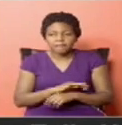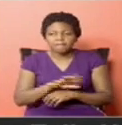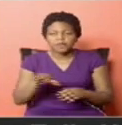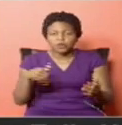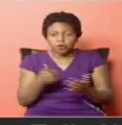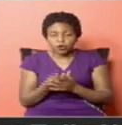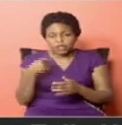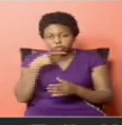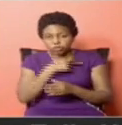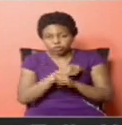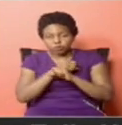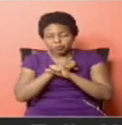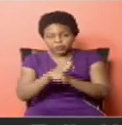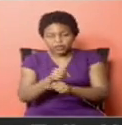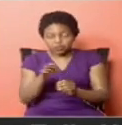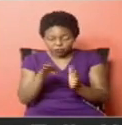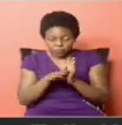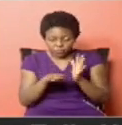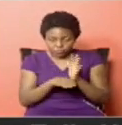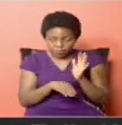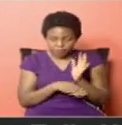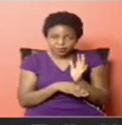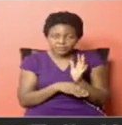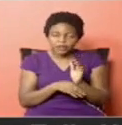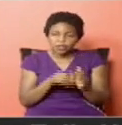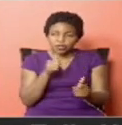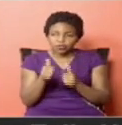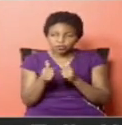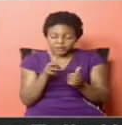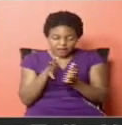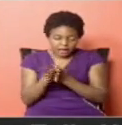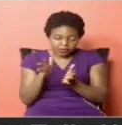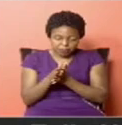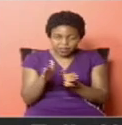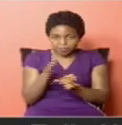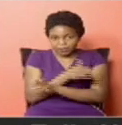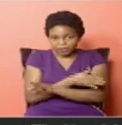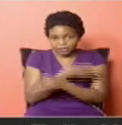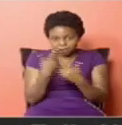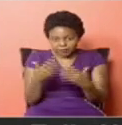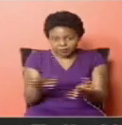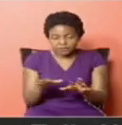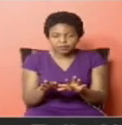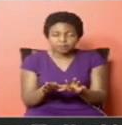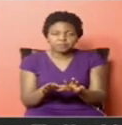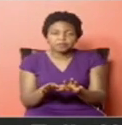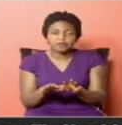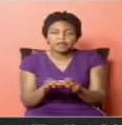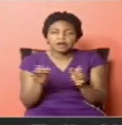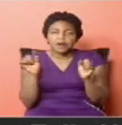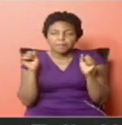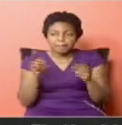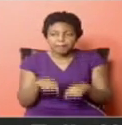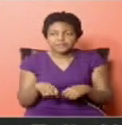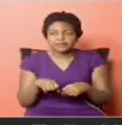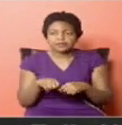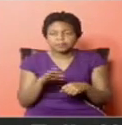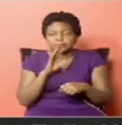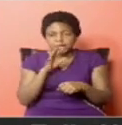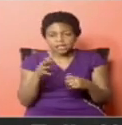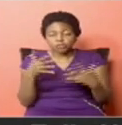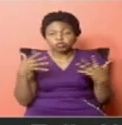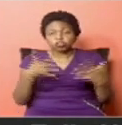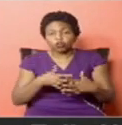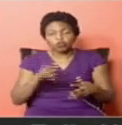the existing social protection programs that I've already outlined, some of, should be made shock